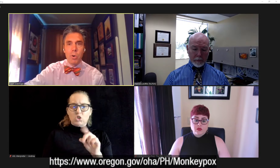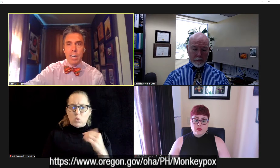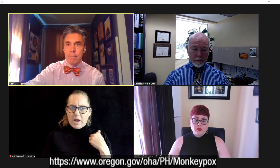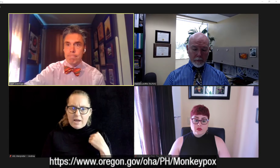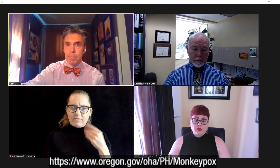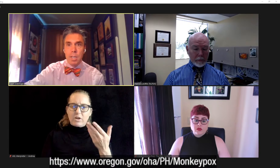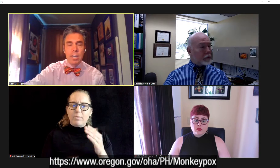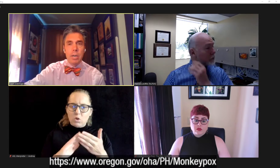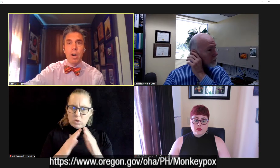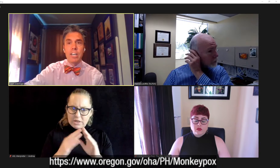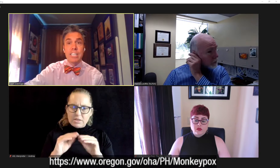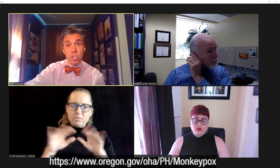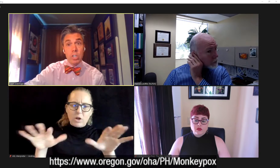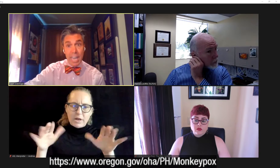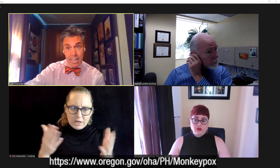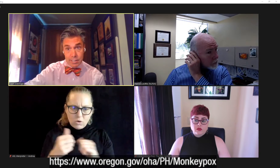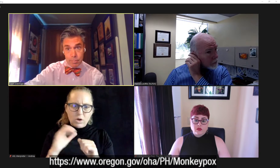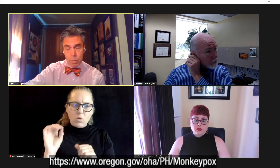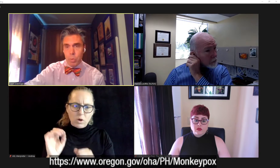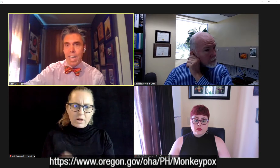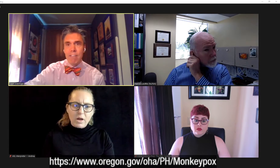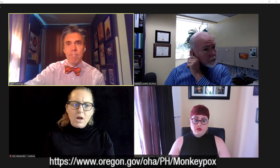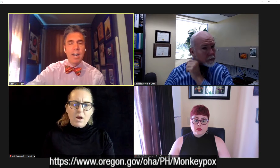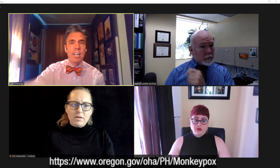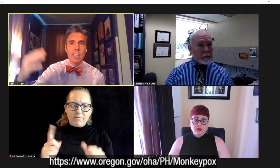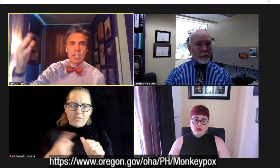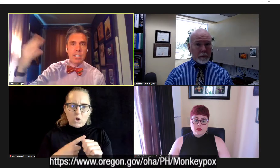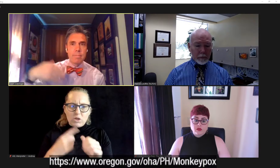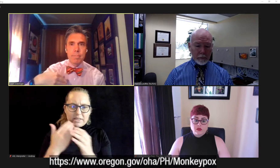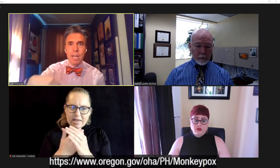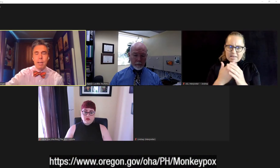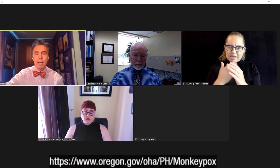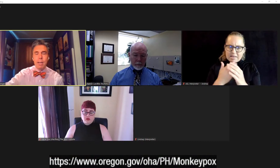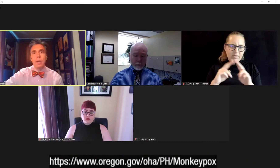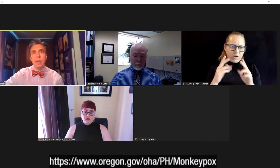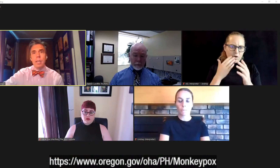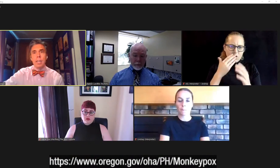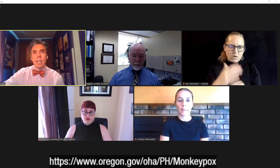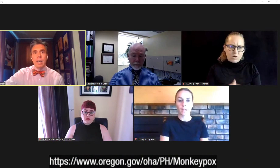here in Oregon. Our initial case, we had very good